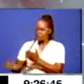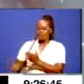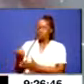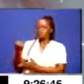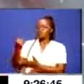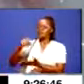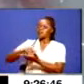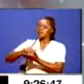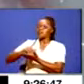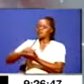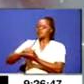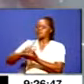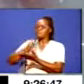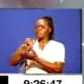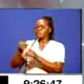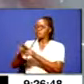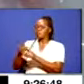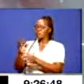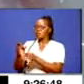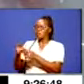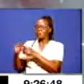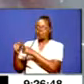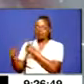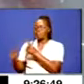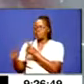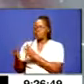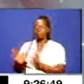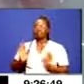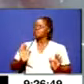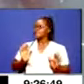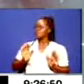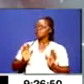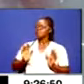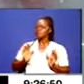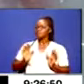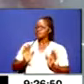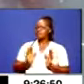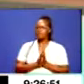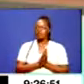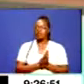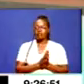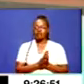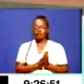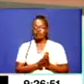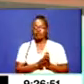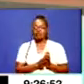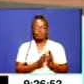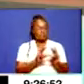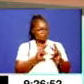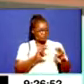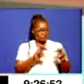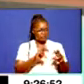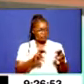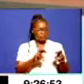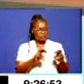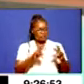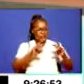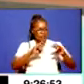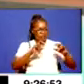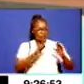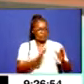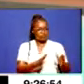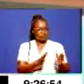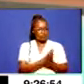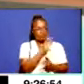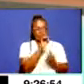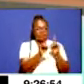like human being, which if you kill, then it's gone. And we've been looking at researchers and questions,